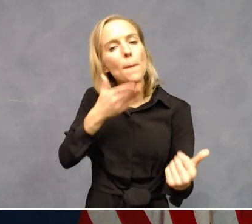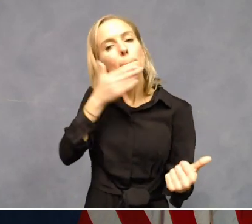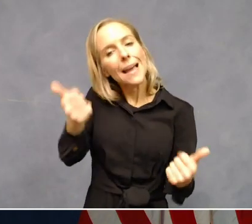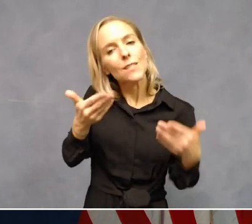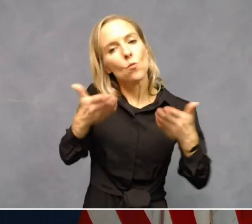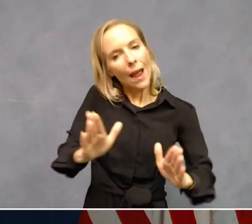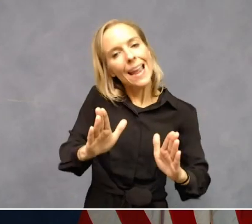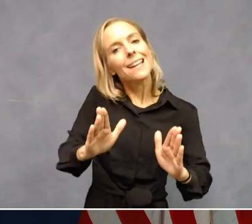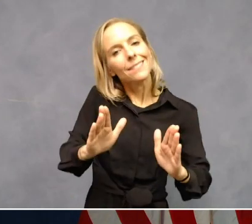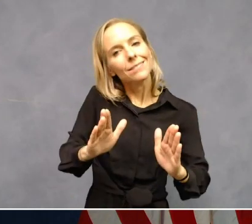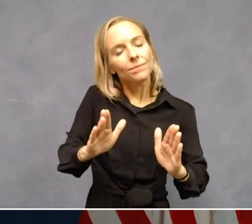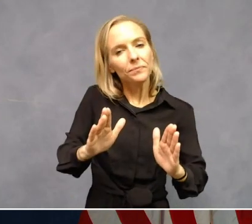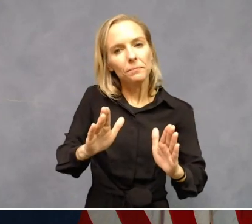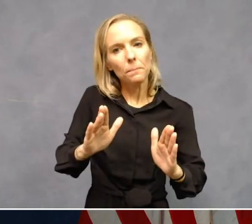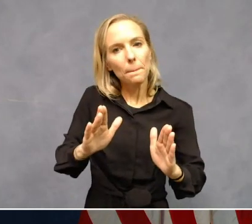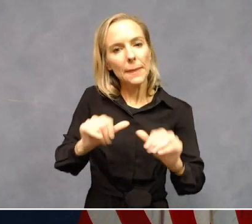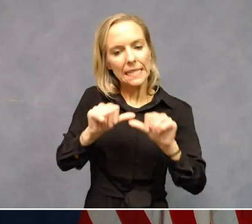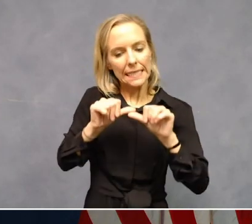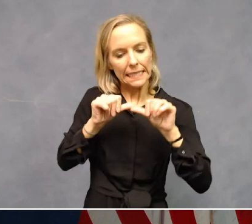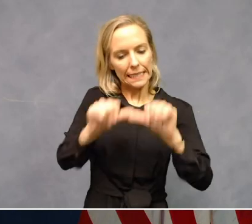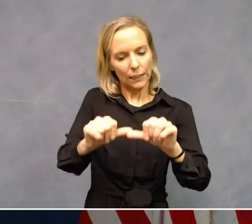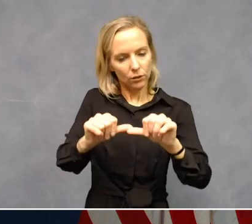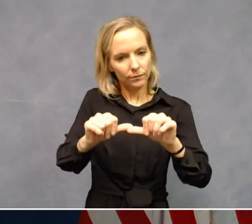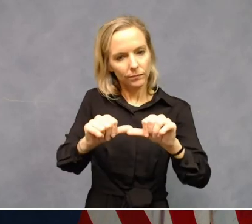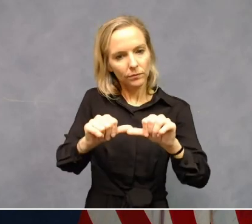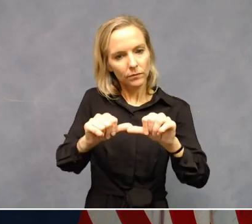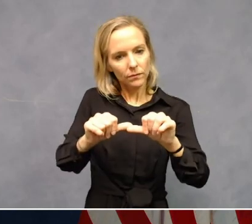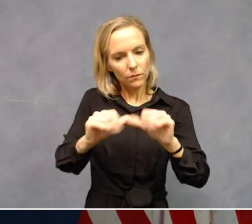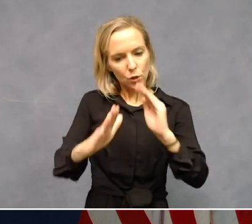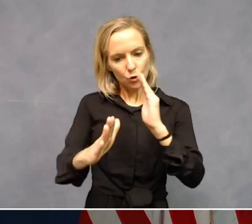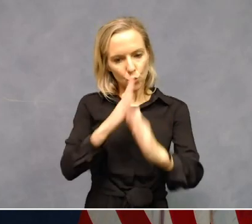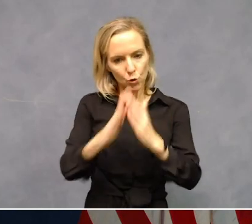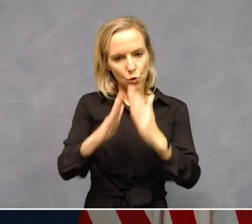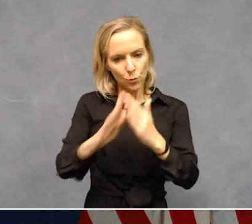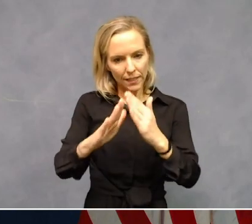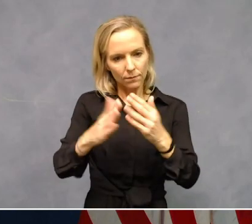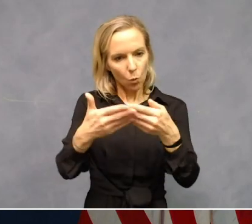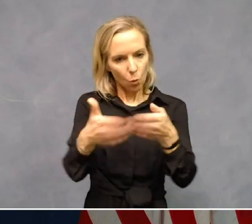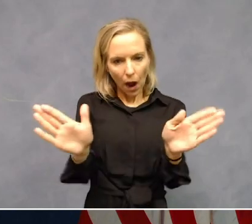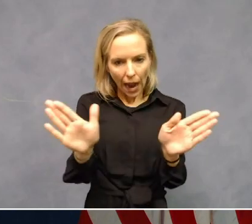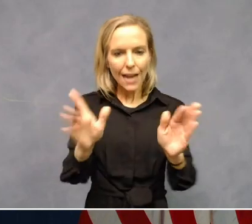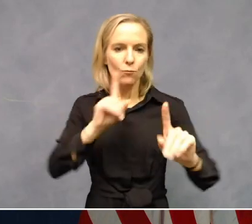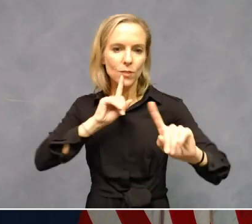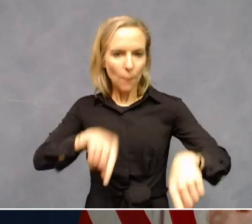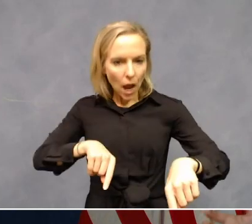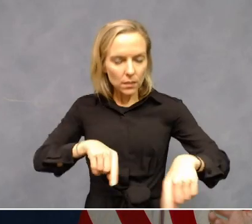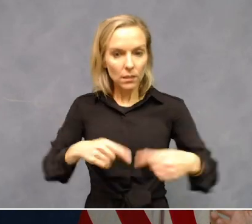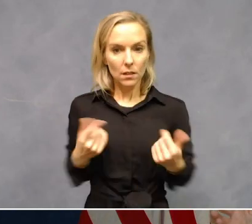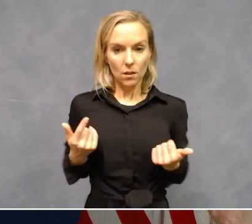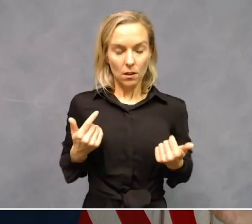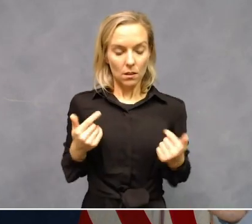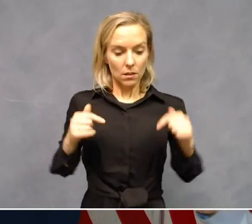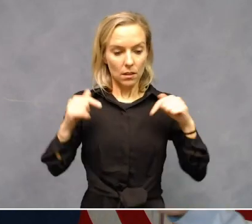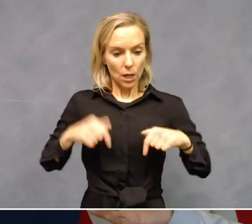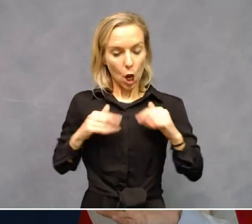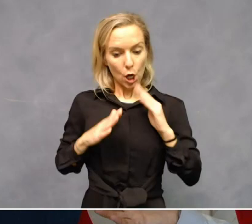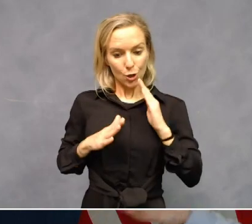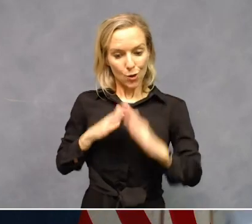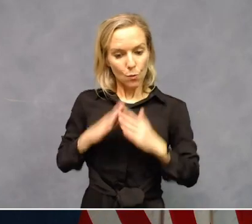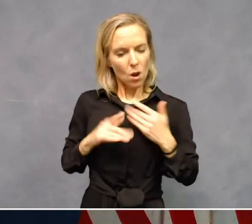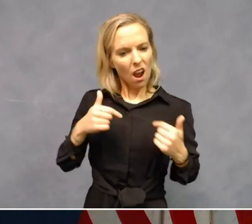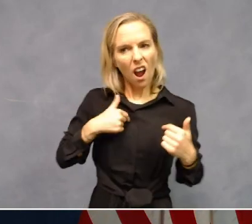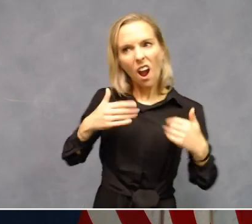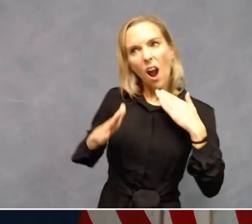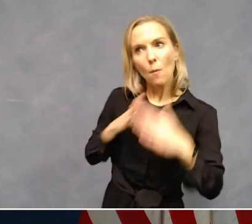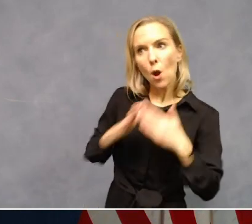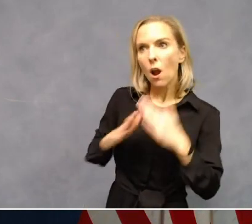have consistent, community-wide responses. Because the moment one part of the community starts saying, we shouldn't look at this